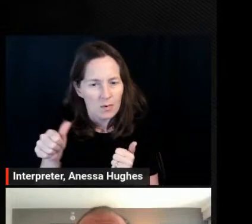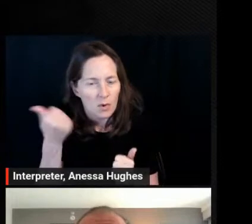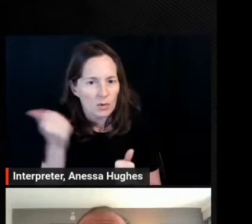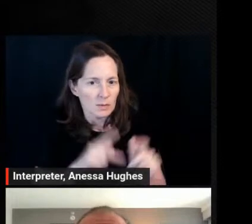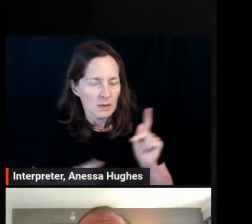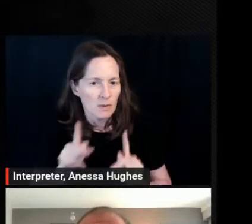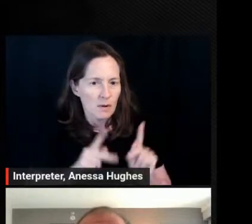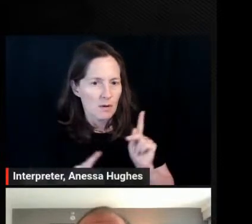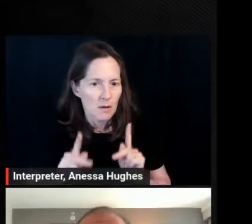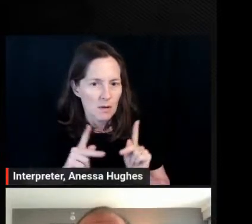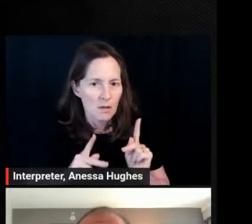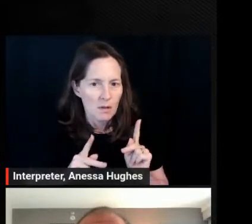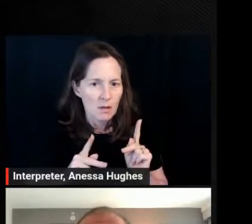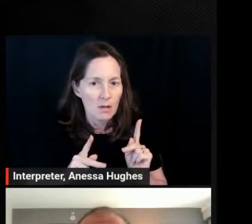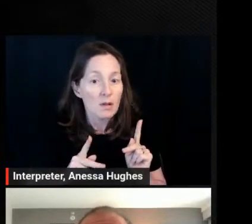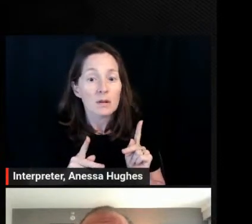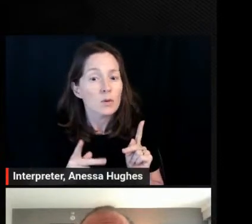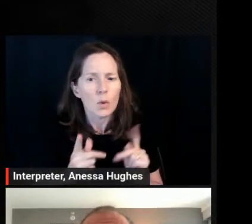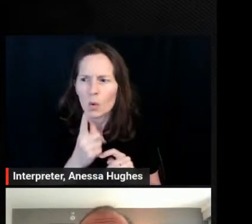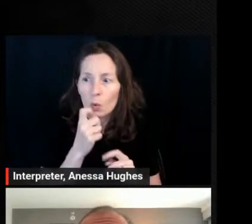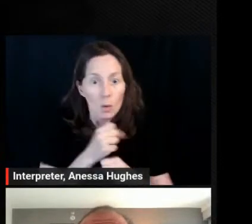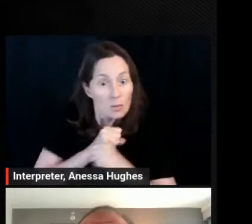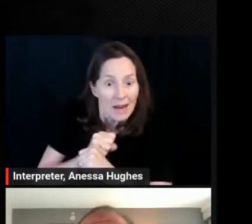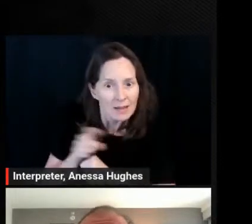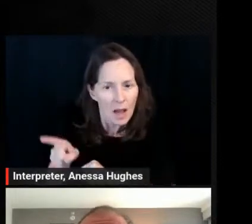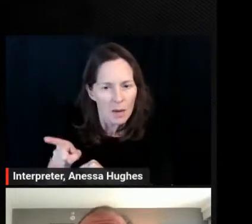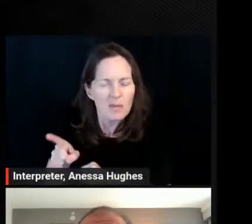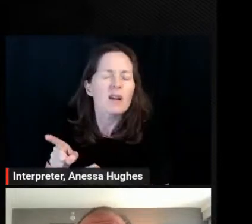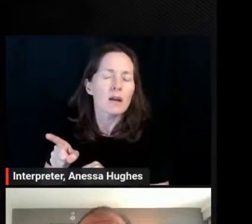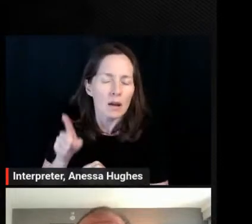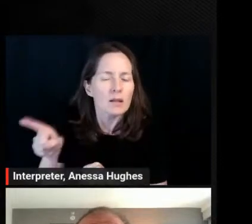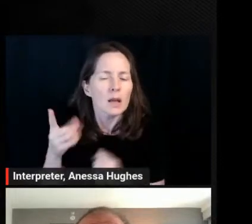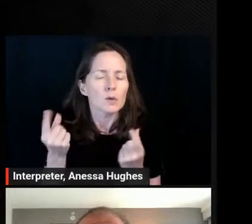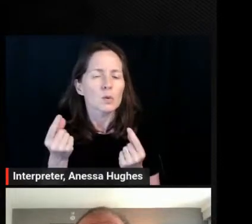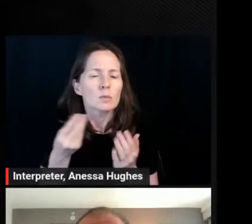by bribes, protected by corruption,